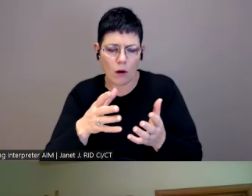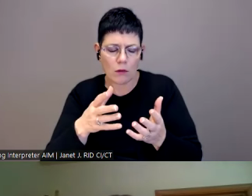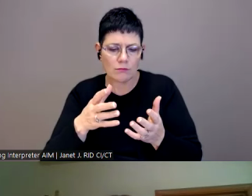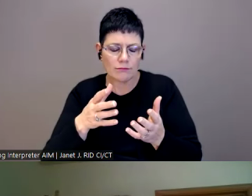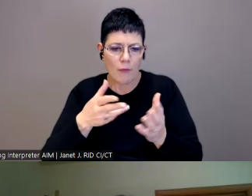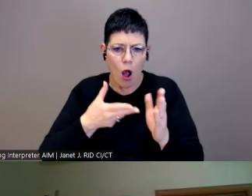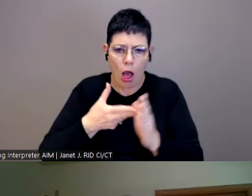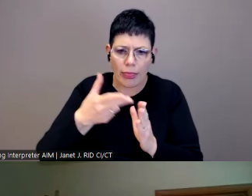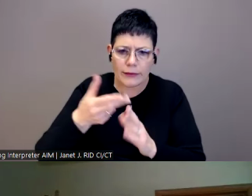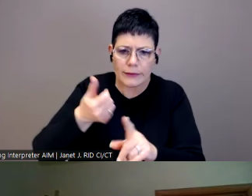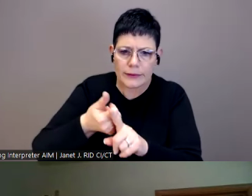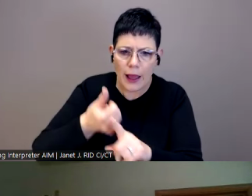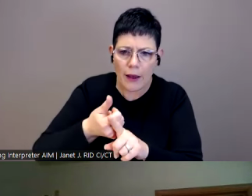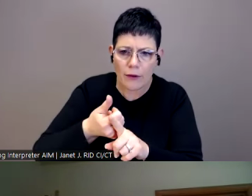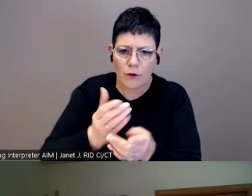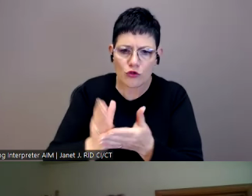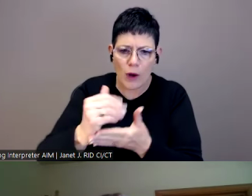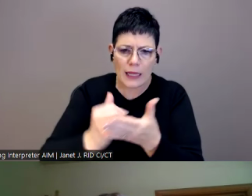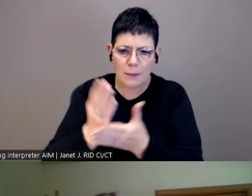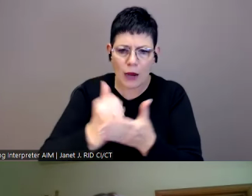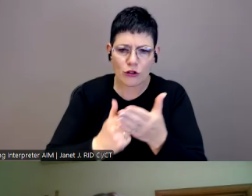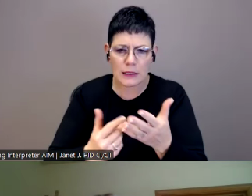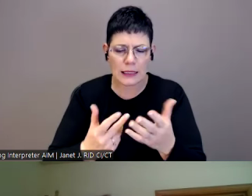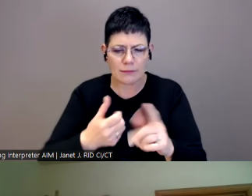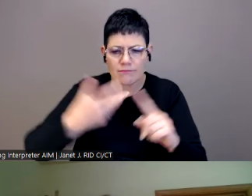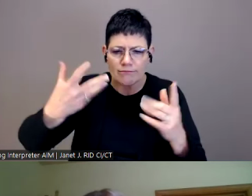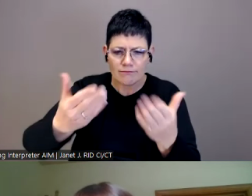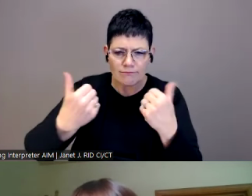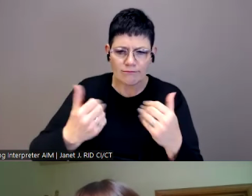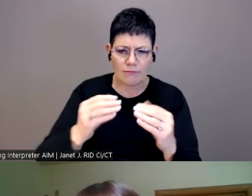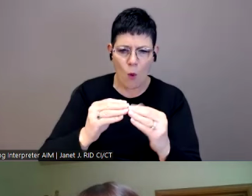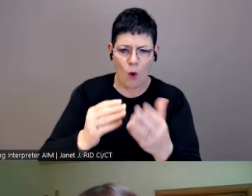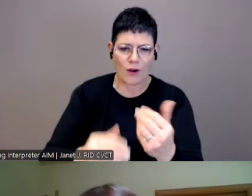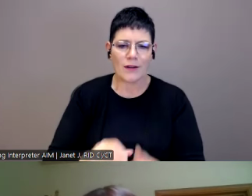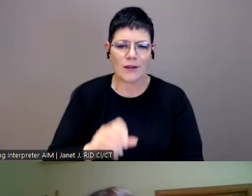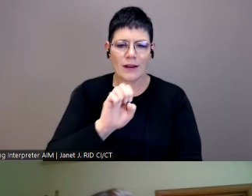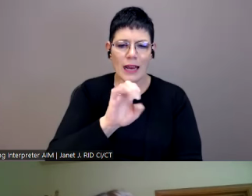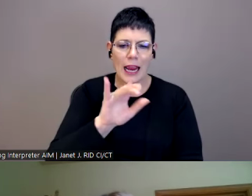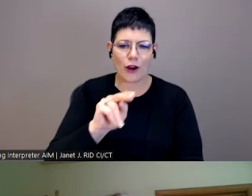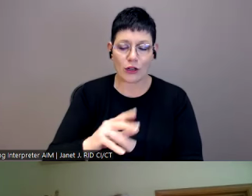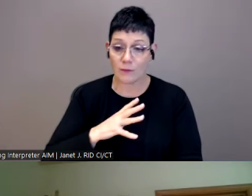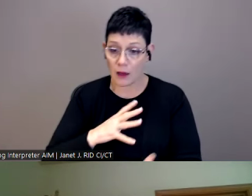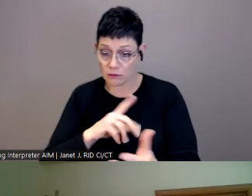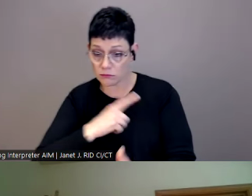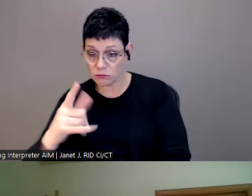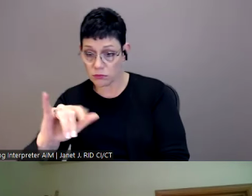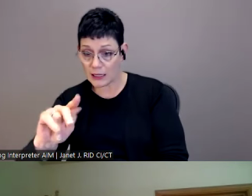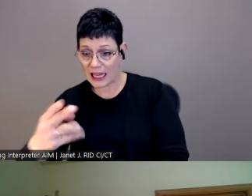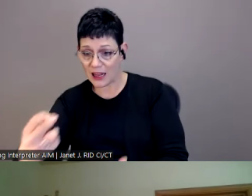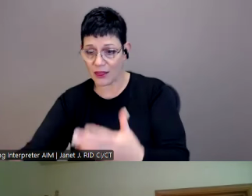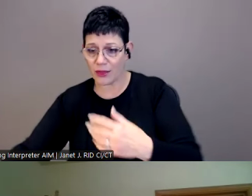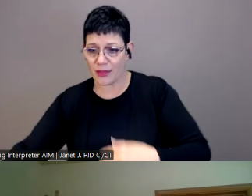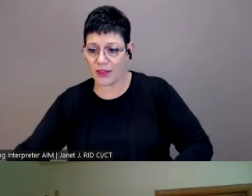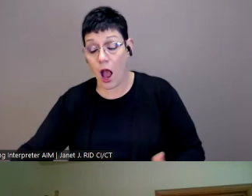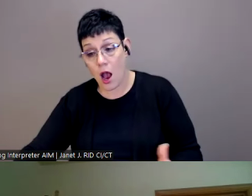Like, tell me more about methods. Sure. You want to go, Keith?